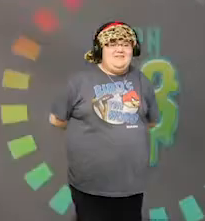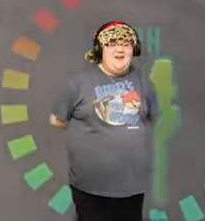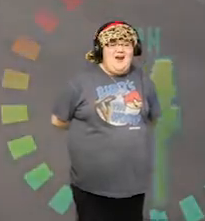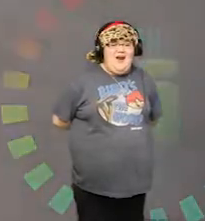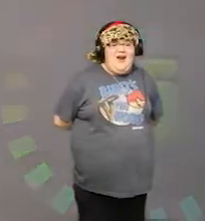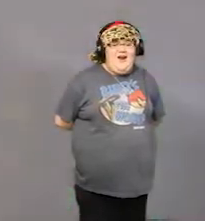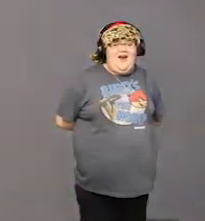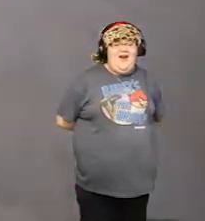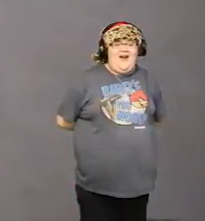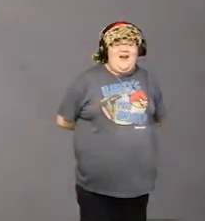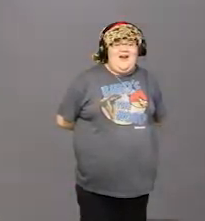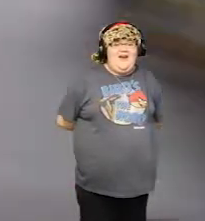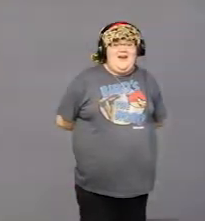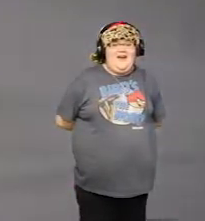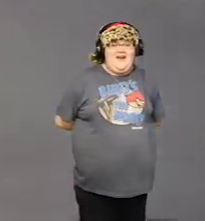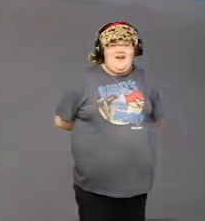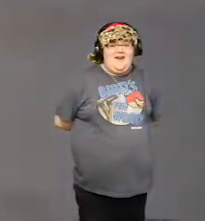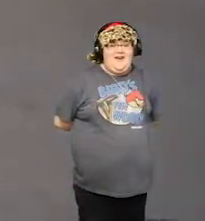Go, go, no. Go, go,